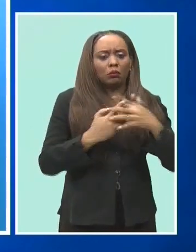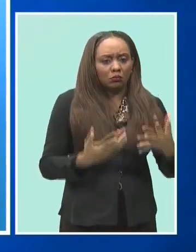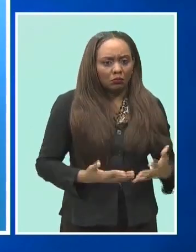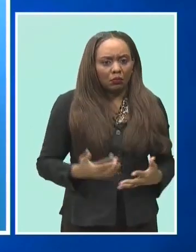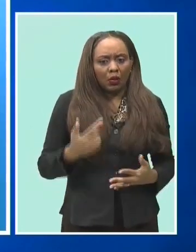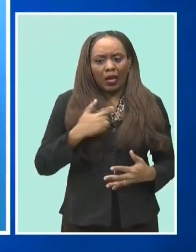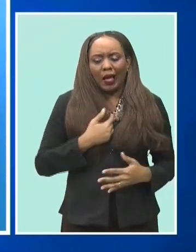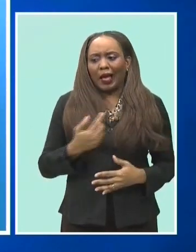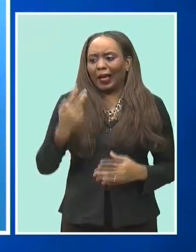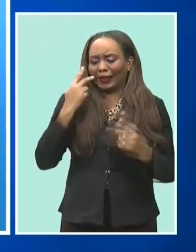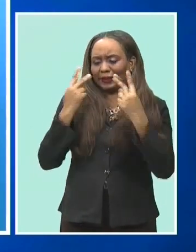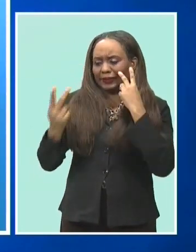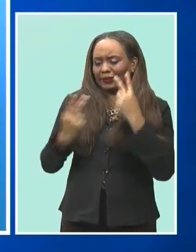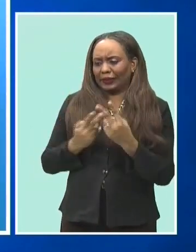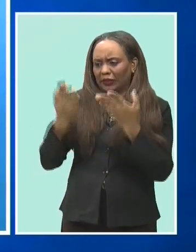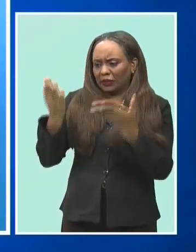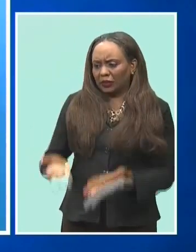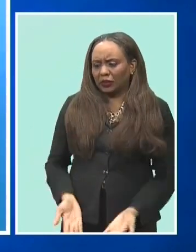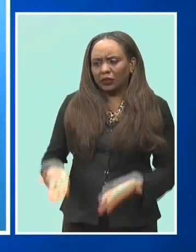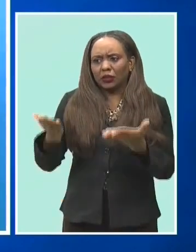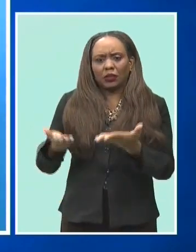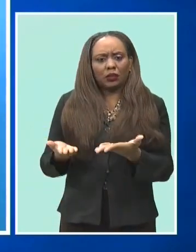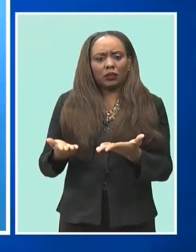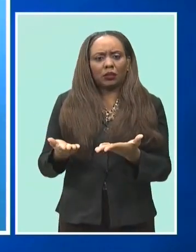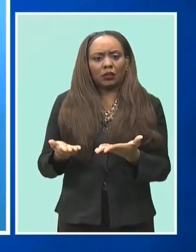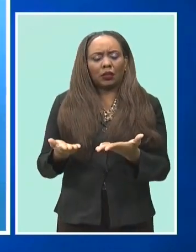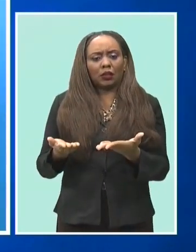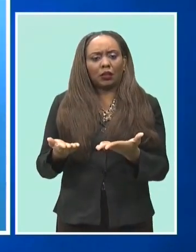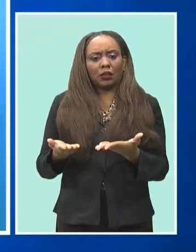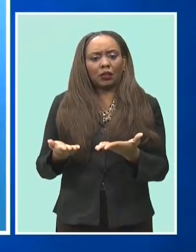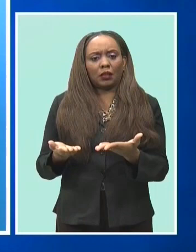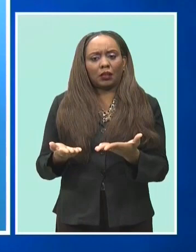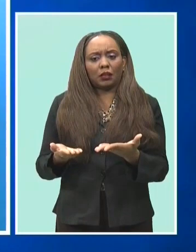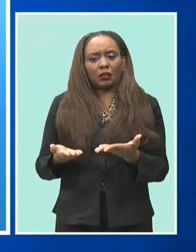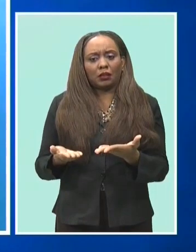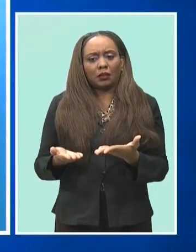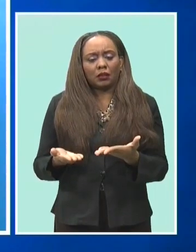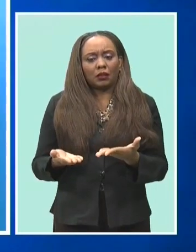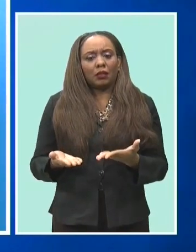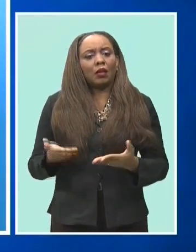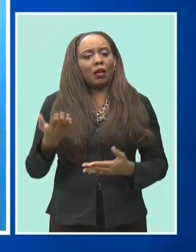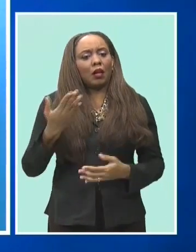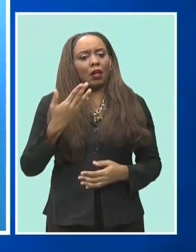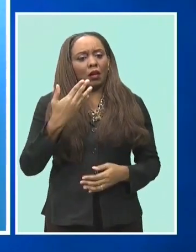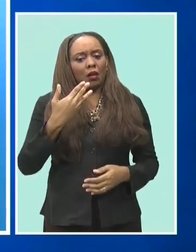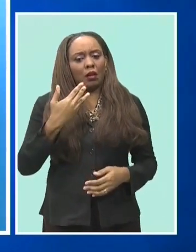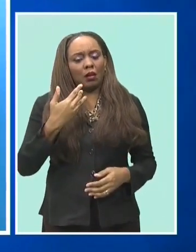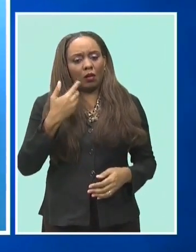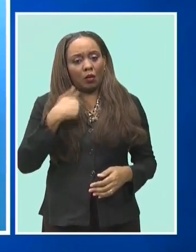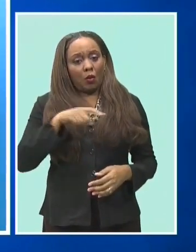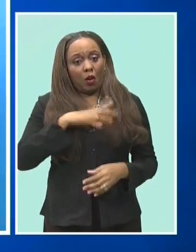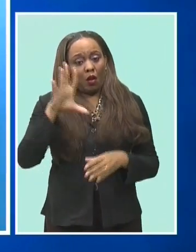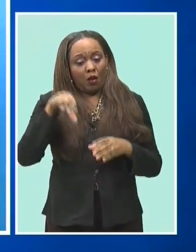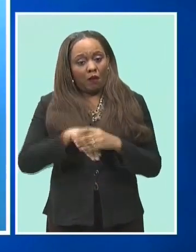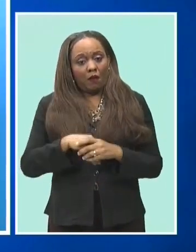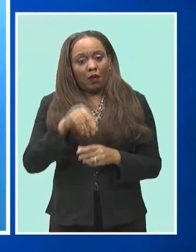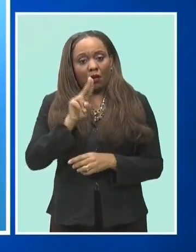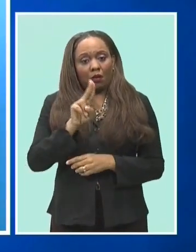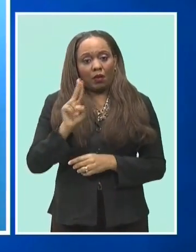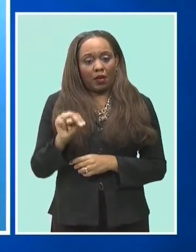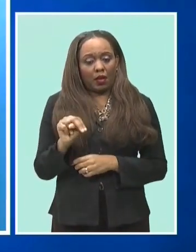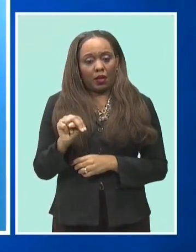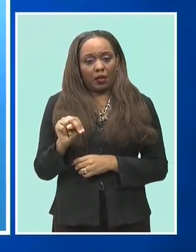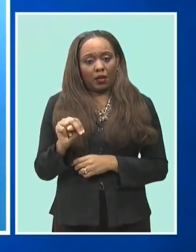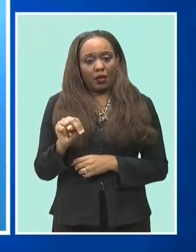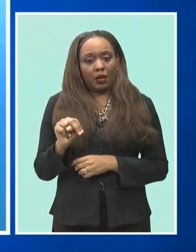position as one of the 18 global members of the United Nations Committee on Rights of